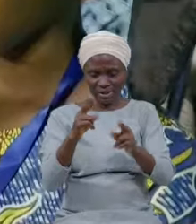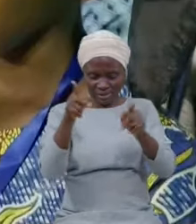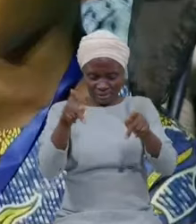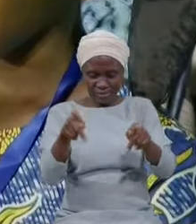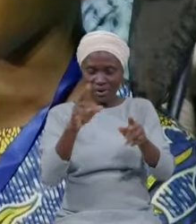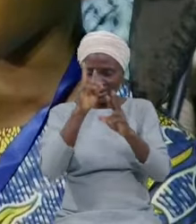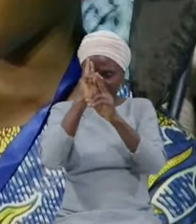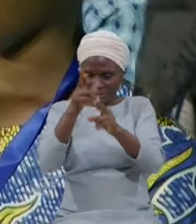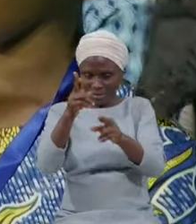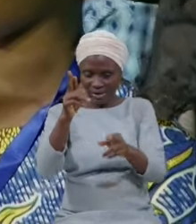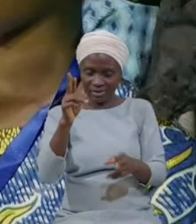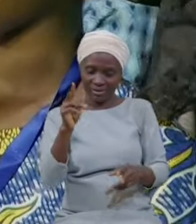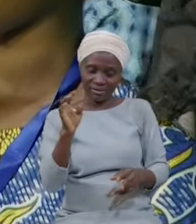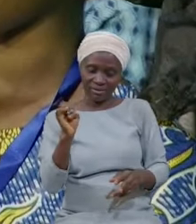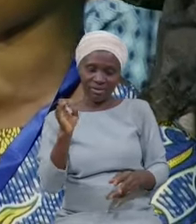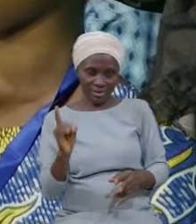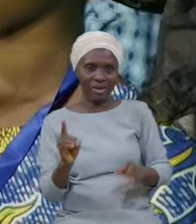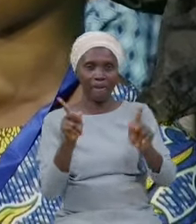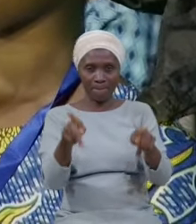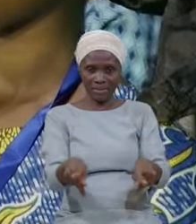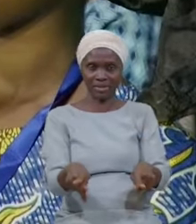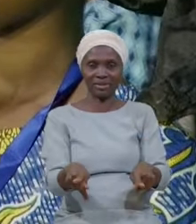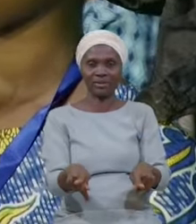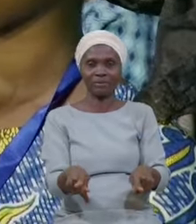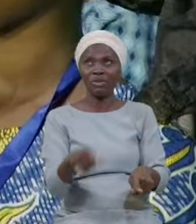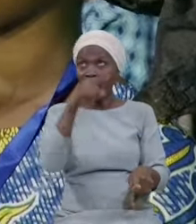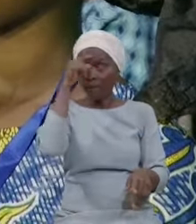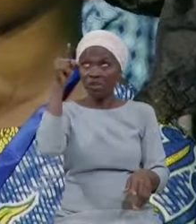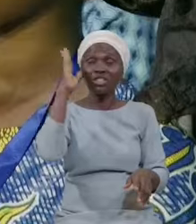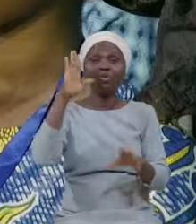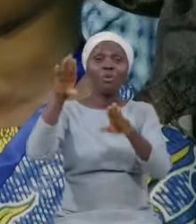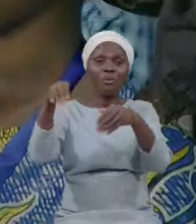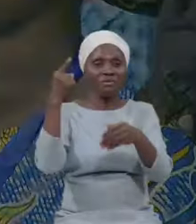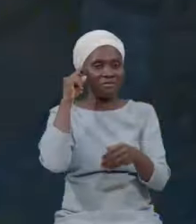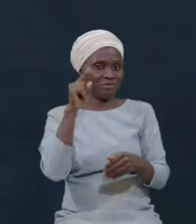you. Look at the next verse in verse 25. It says, yea,